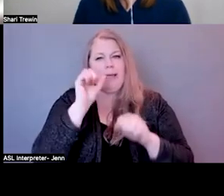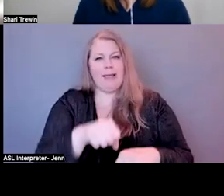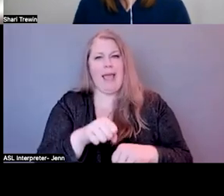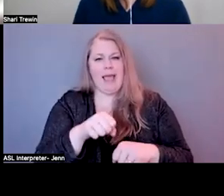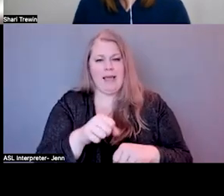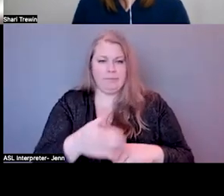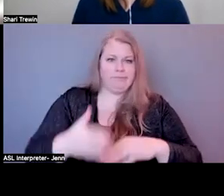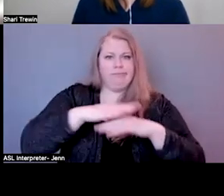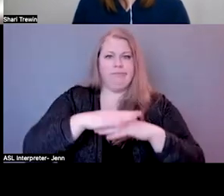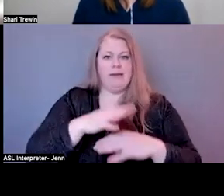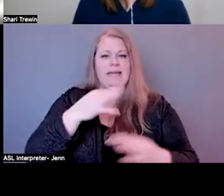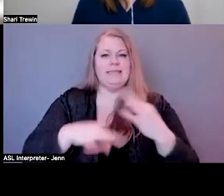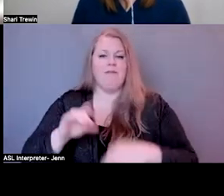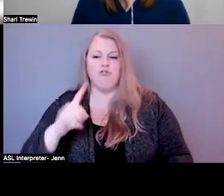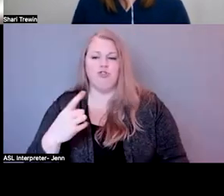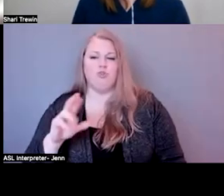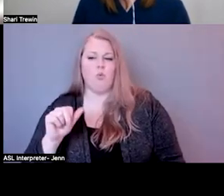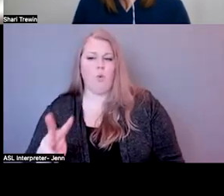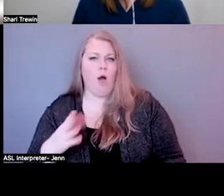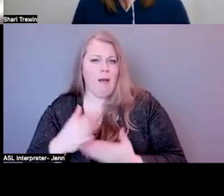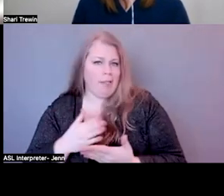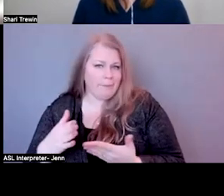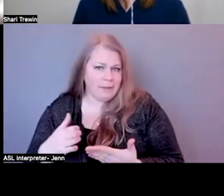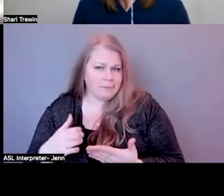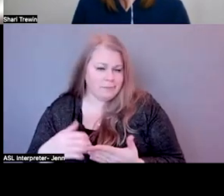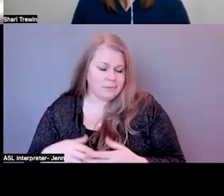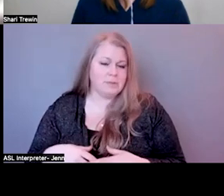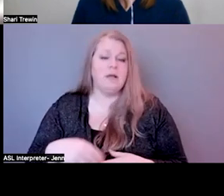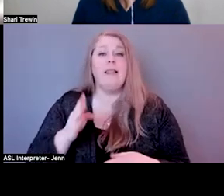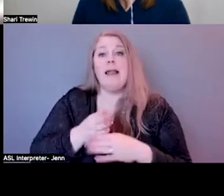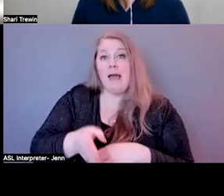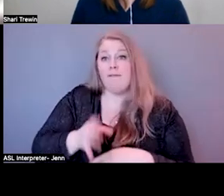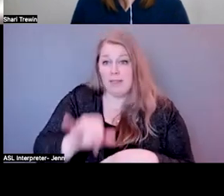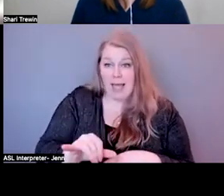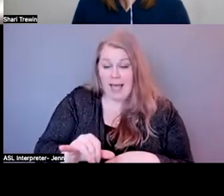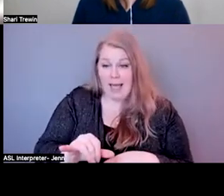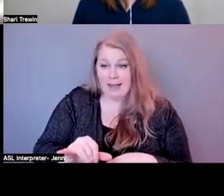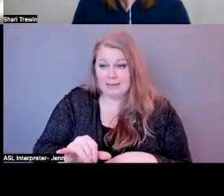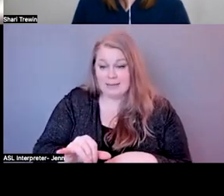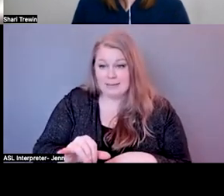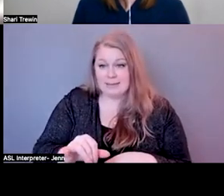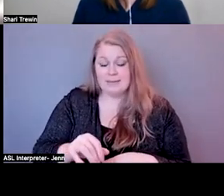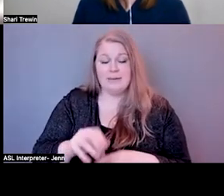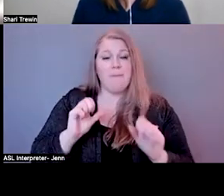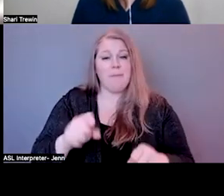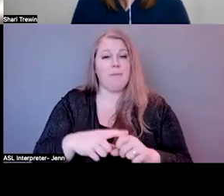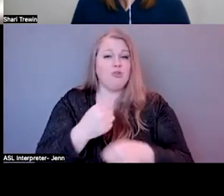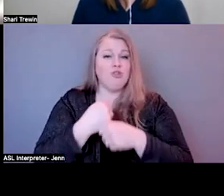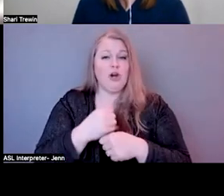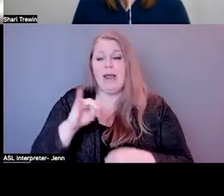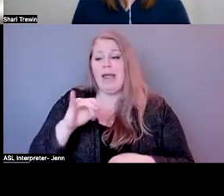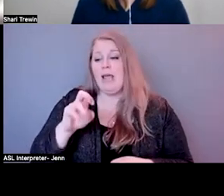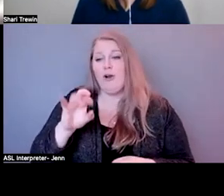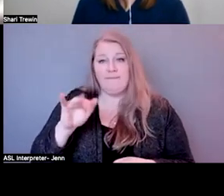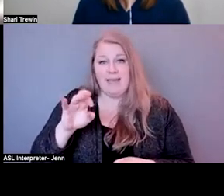just the raw elements? And then for sure after that, even, you know, being able to generate interfaces is